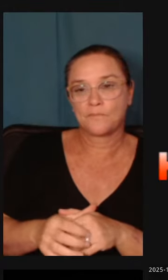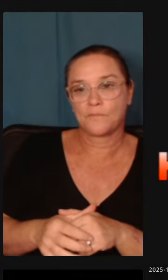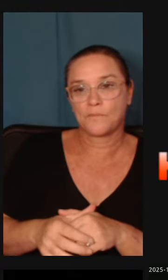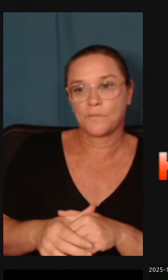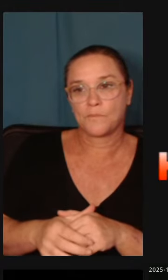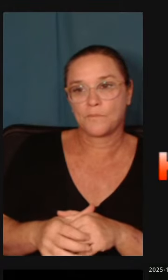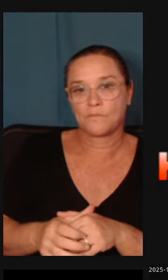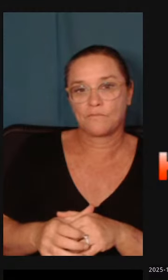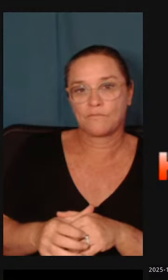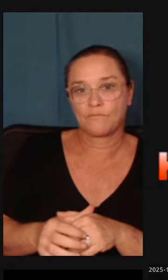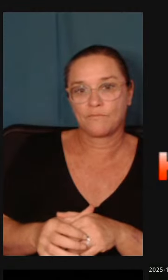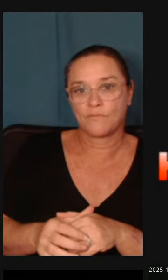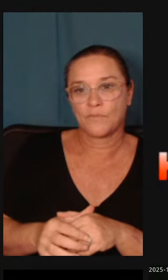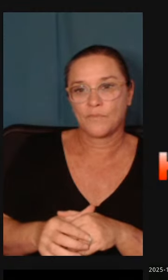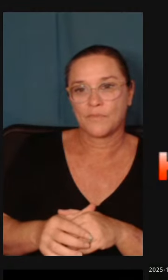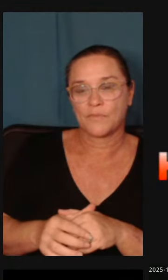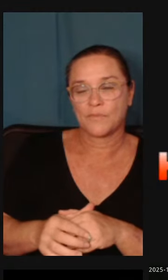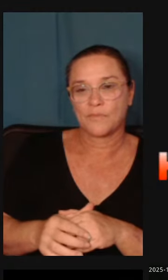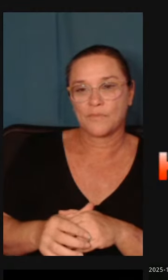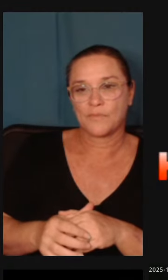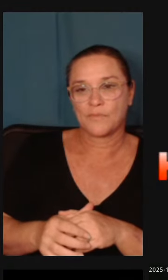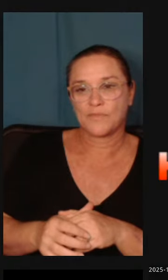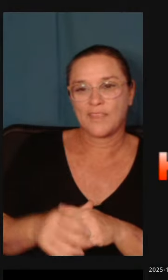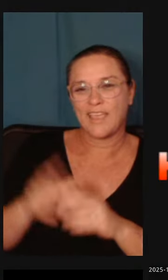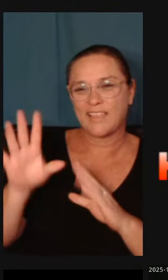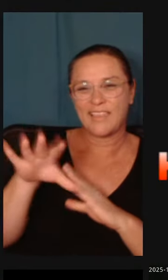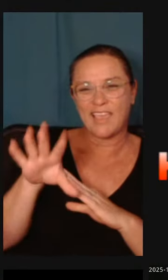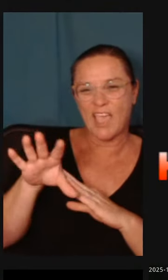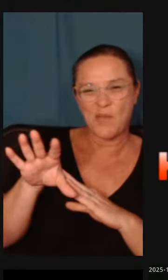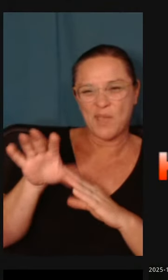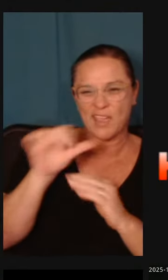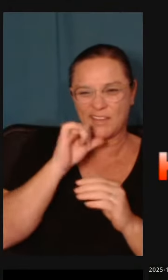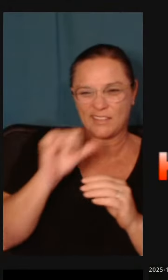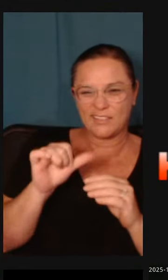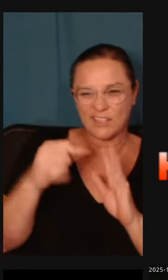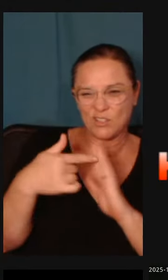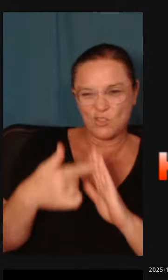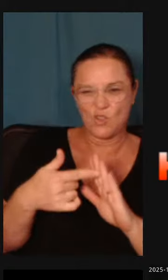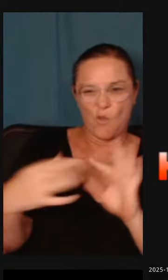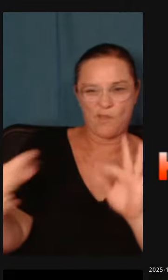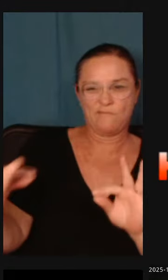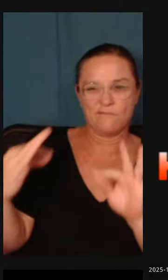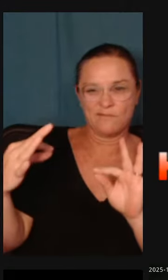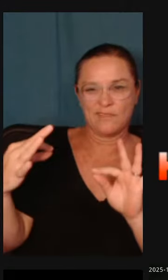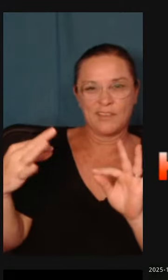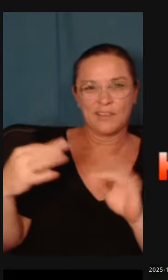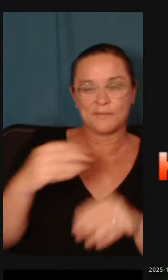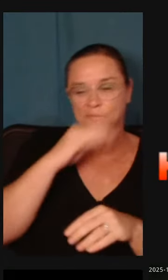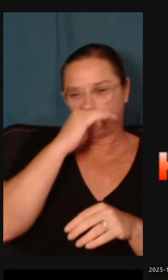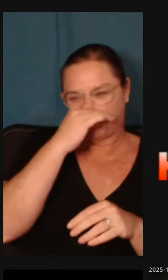You know, the camera doesn't do it justice either, right? It's just capturing the process rather than the beauty of it here. Right.